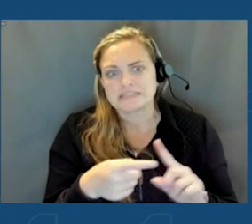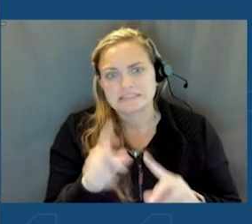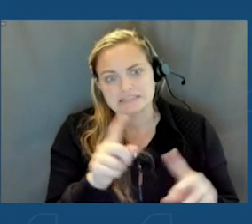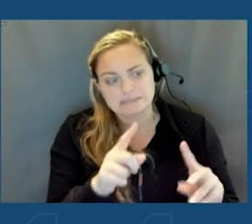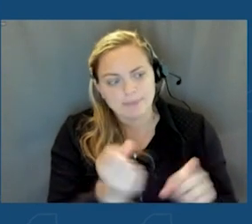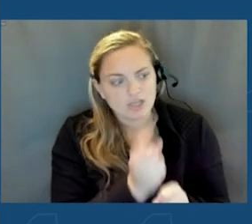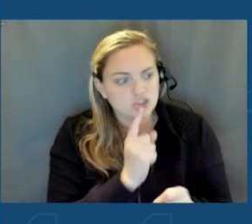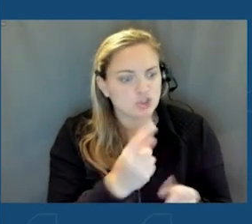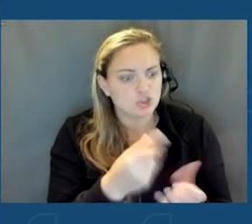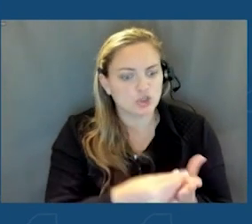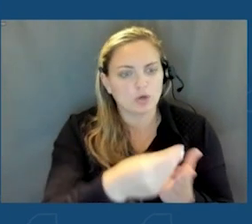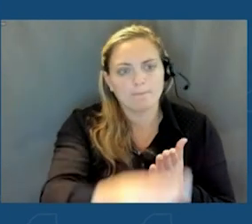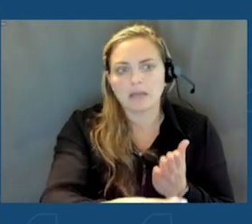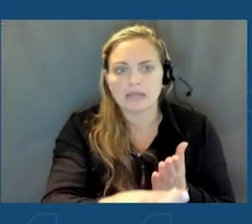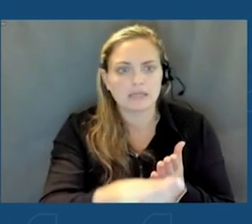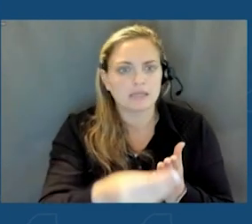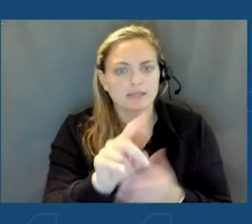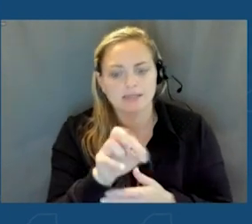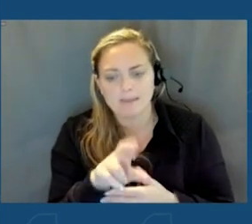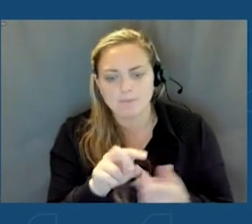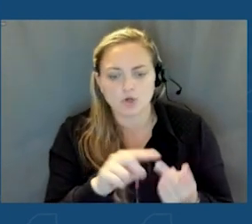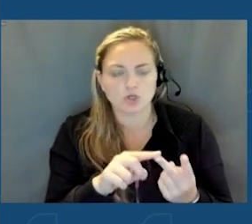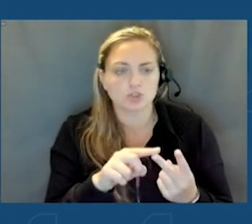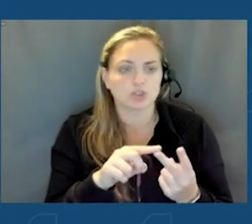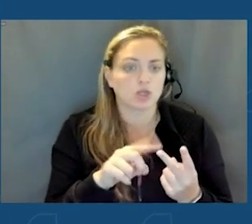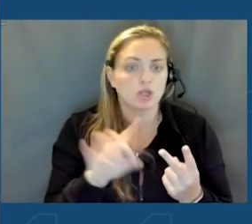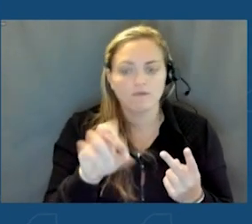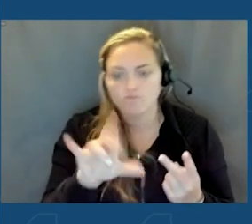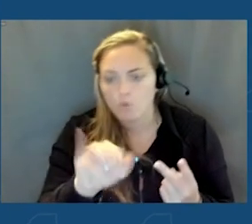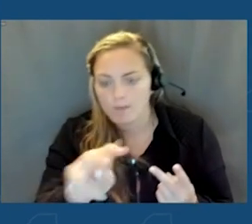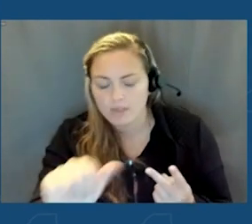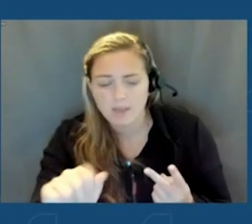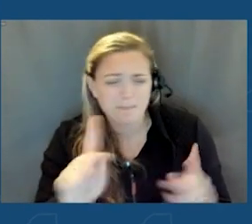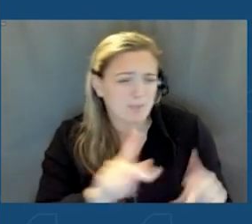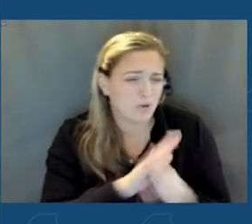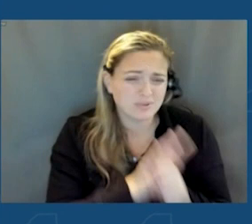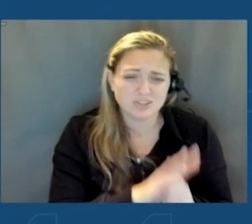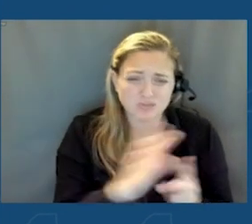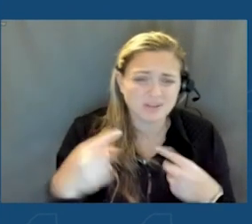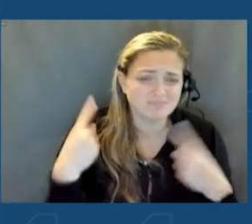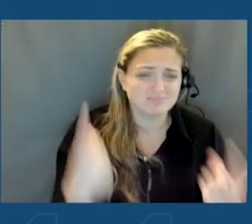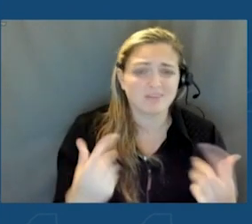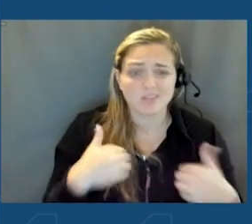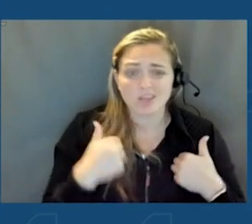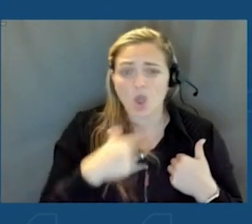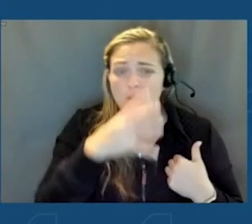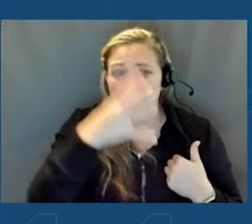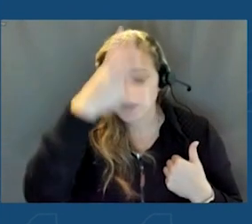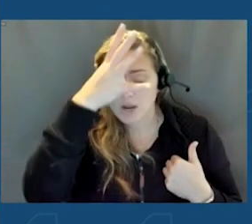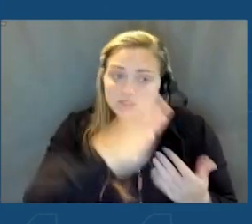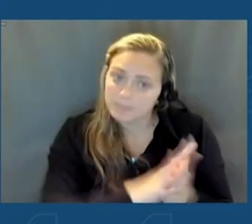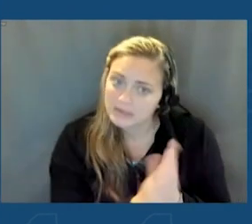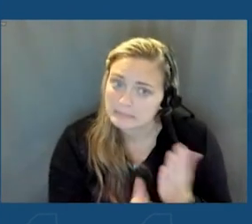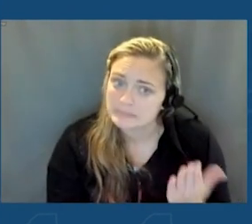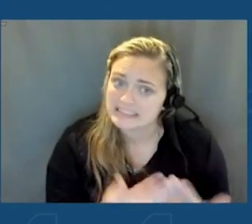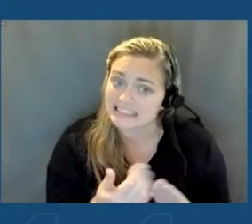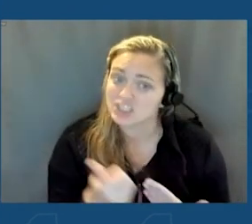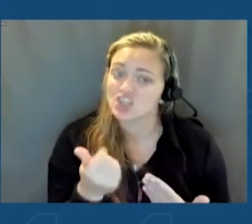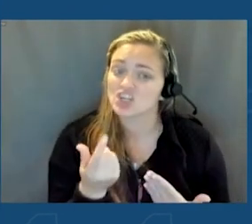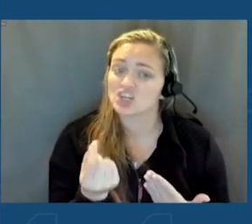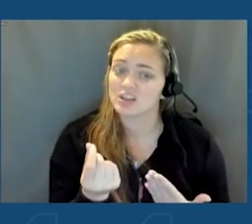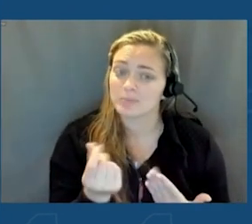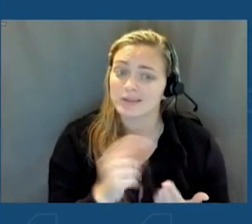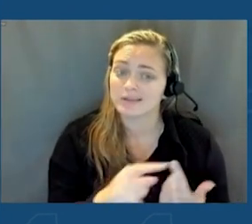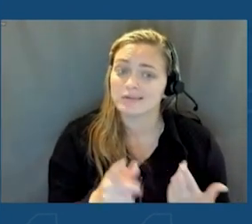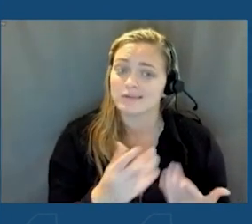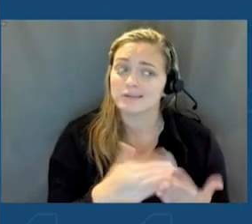the scramble to get formulas, and my God, people have been under such stress. But to young parents, it does get easier. Someday they go off